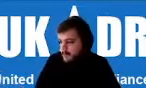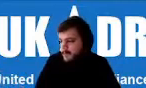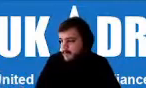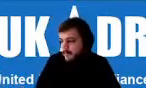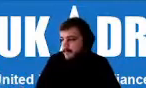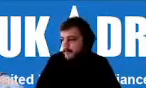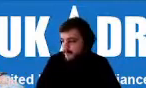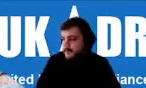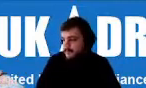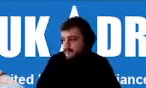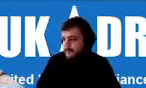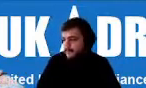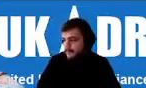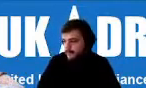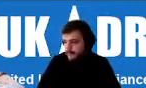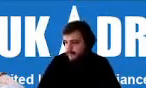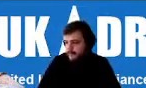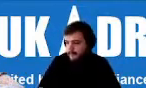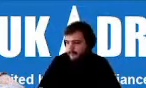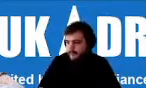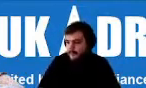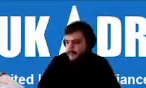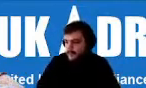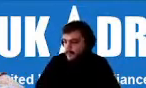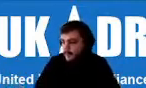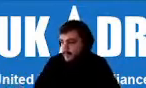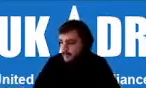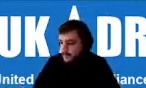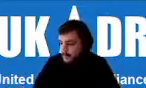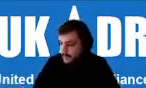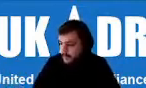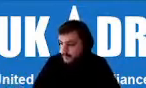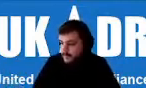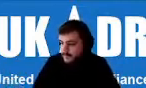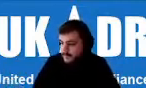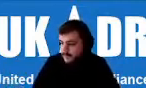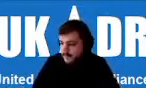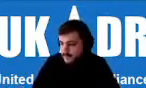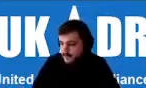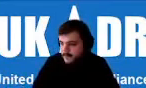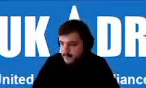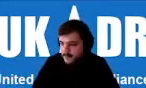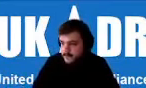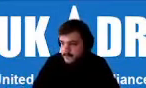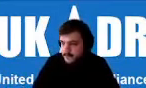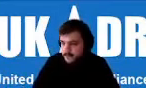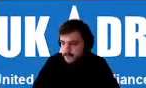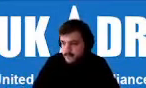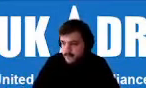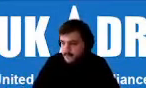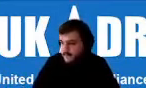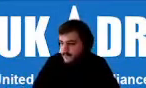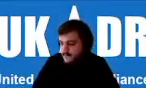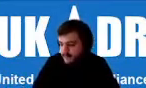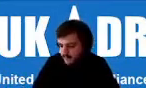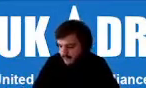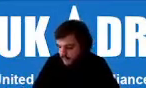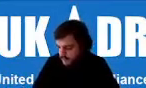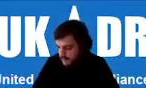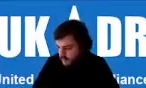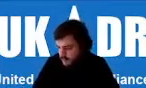of society, and that's really interesting. So if you carry on studying disasters, you're bound to find